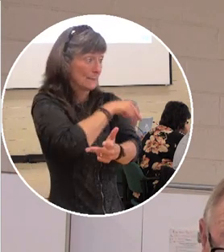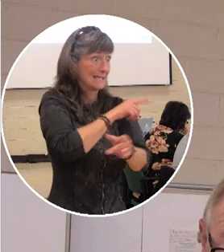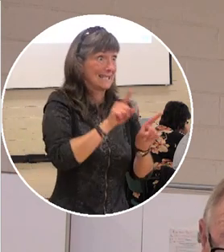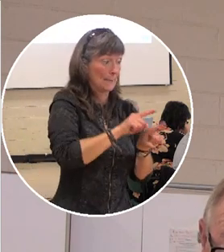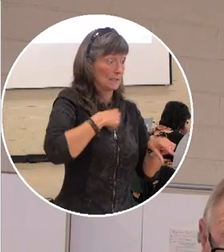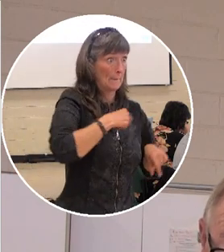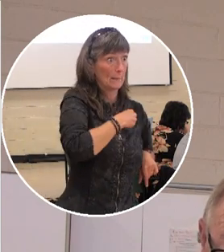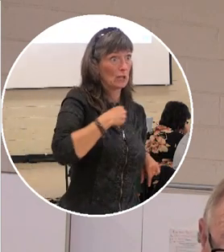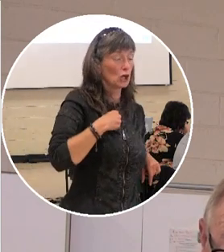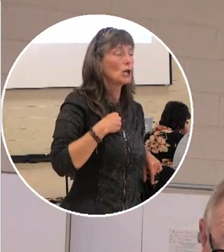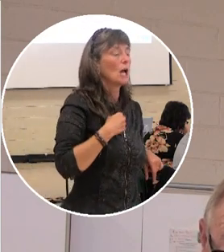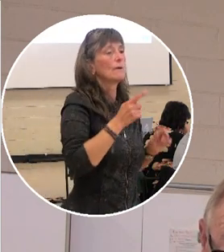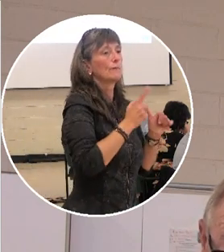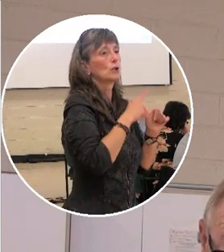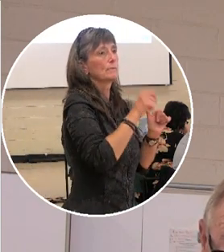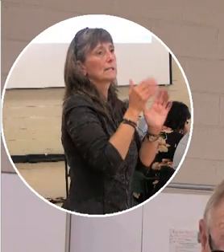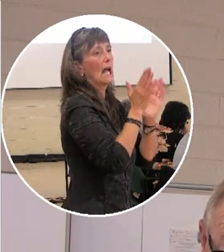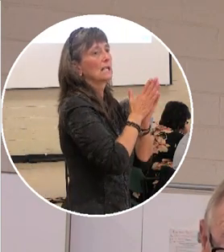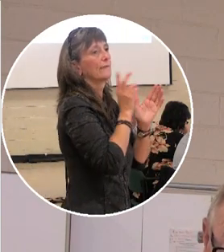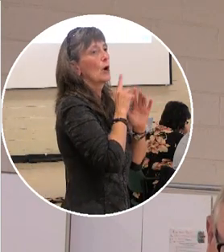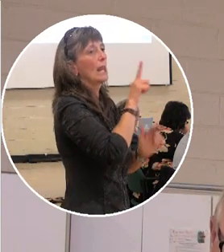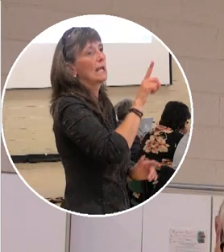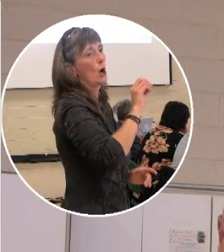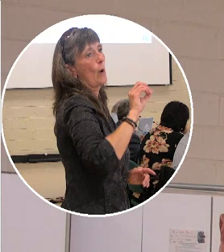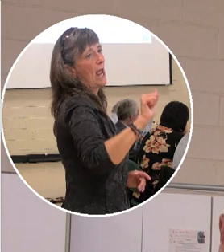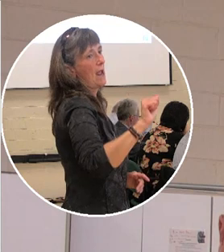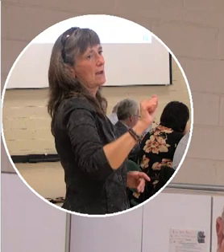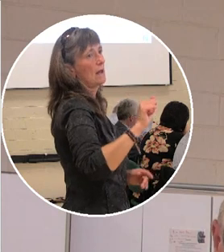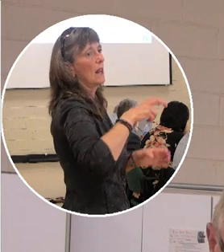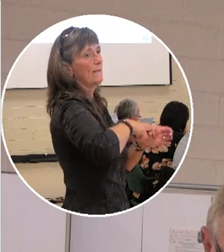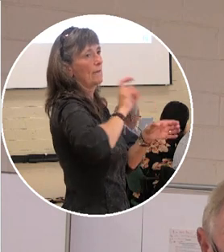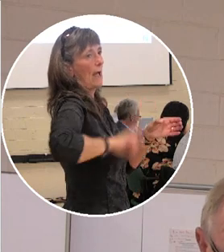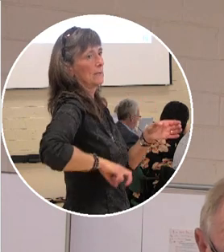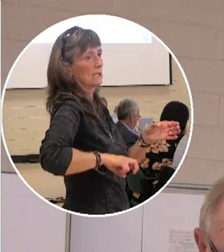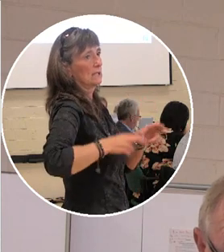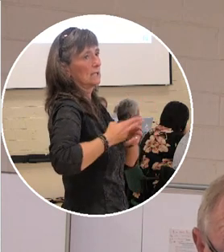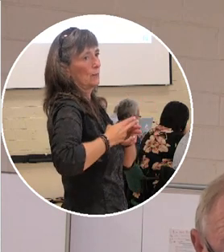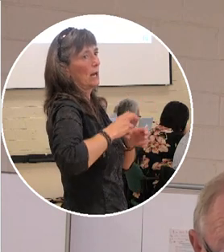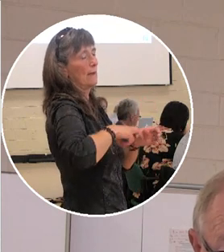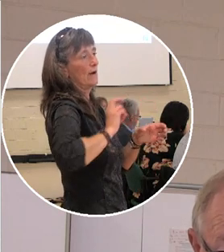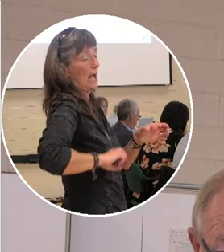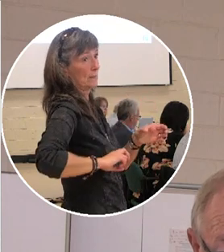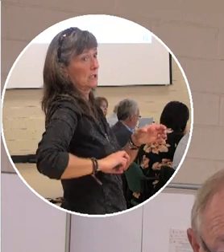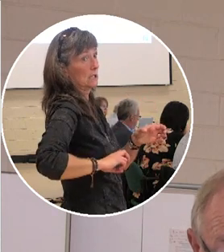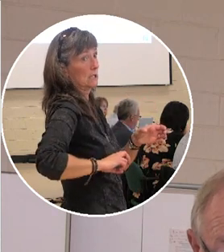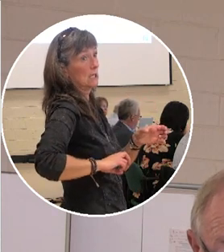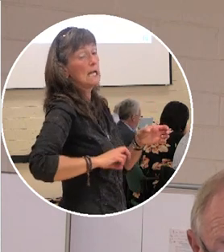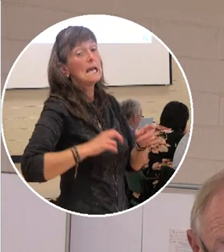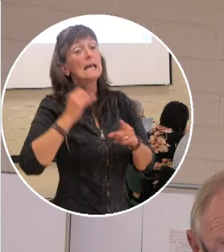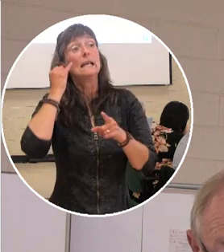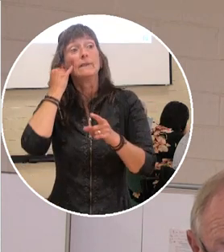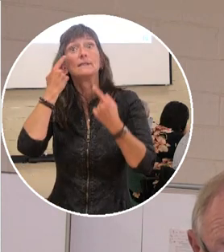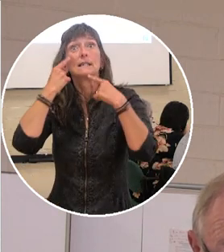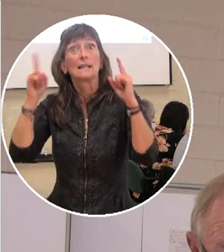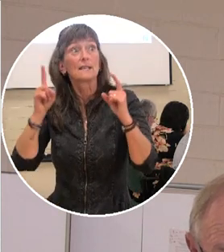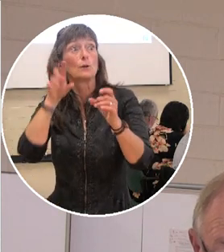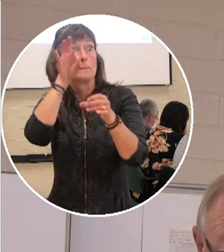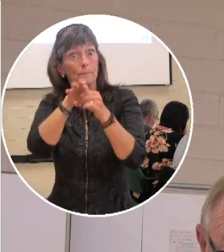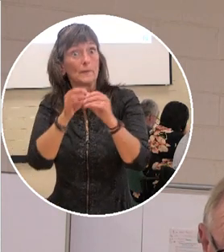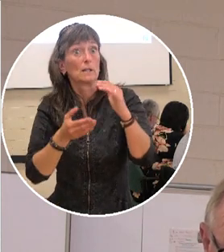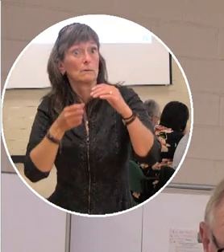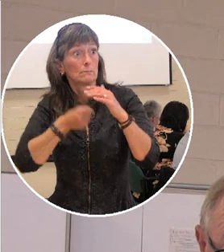of absence from the board. If successful, the trustee shall resign from the board.